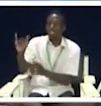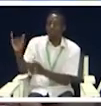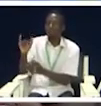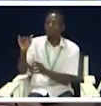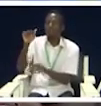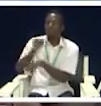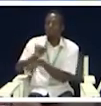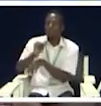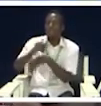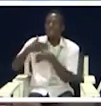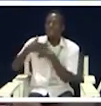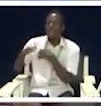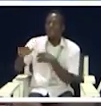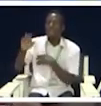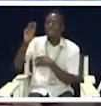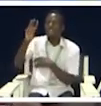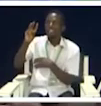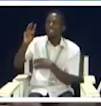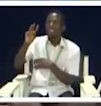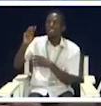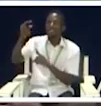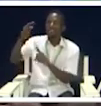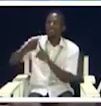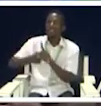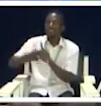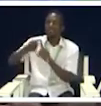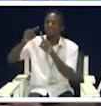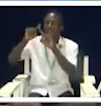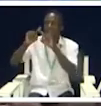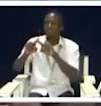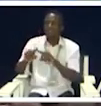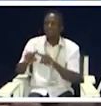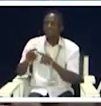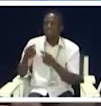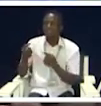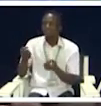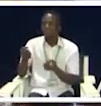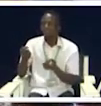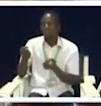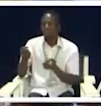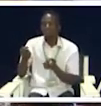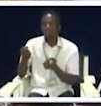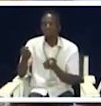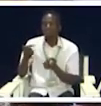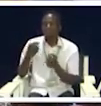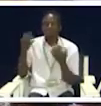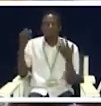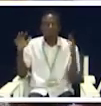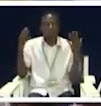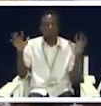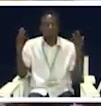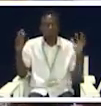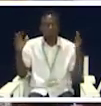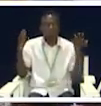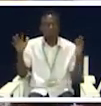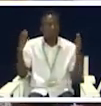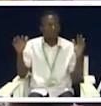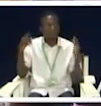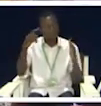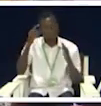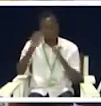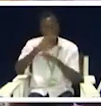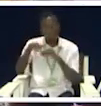16 months delay. Let somebody clap their hands and give God all the praise for all the online